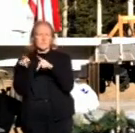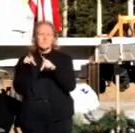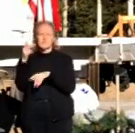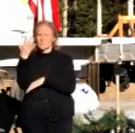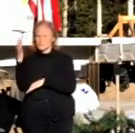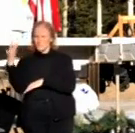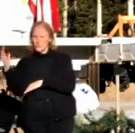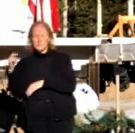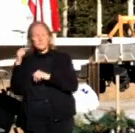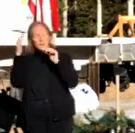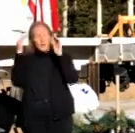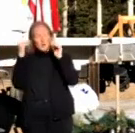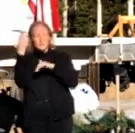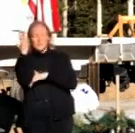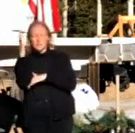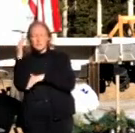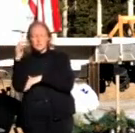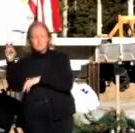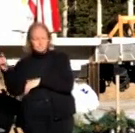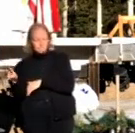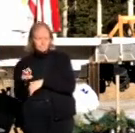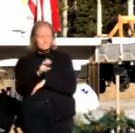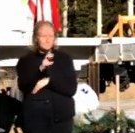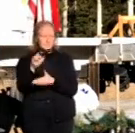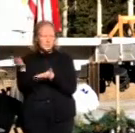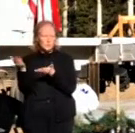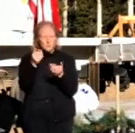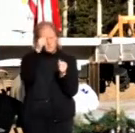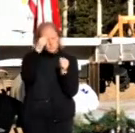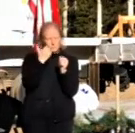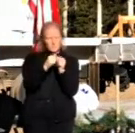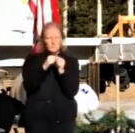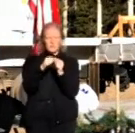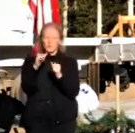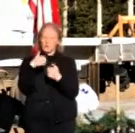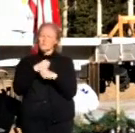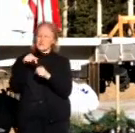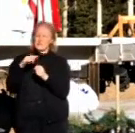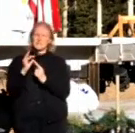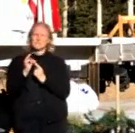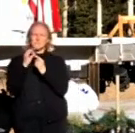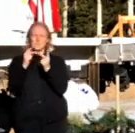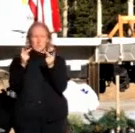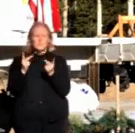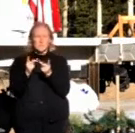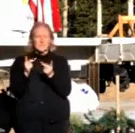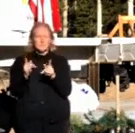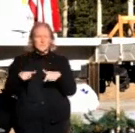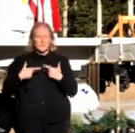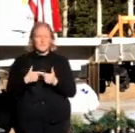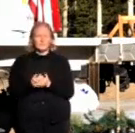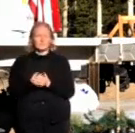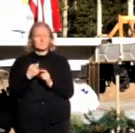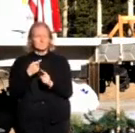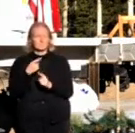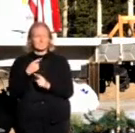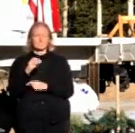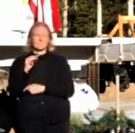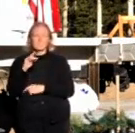tree travels across the country, it will bring with it reminders of all that makes this such a special place to live. Sincerely, Senator Michael